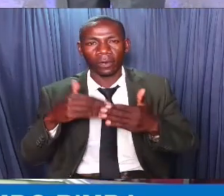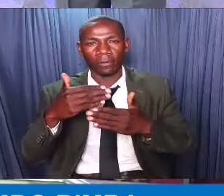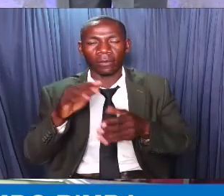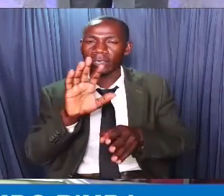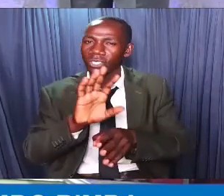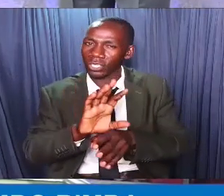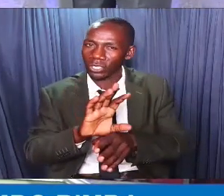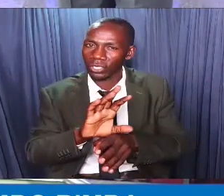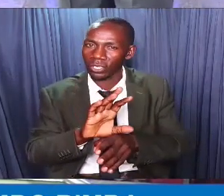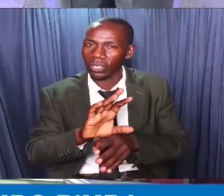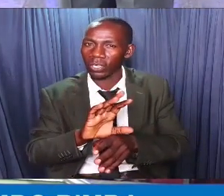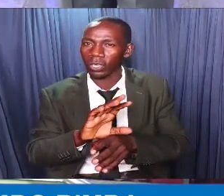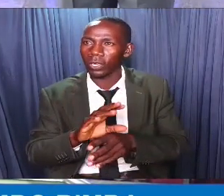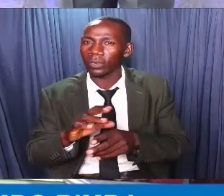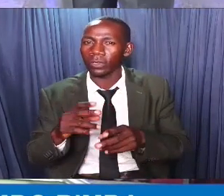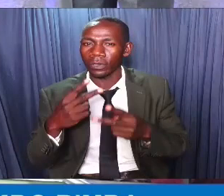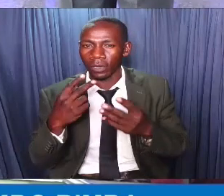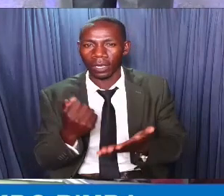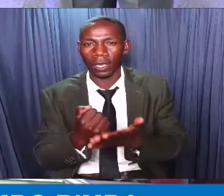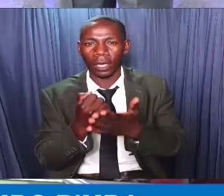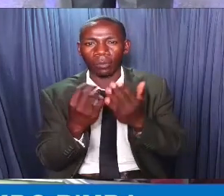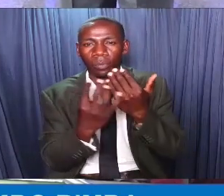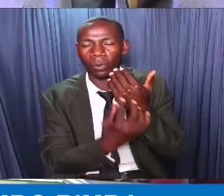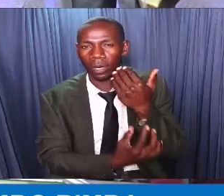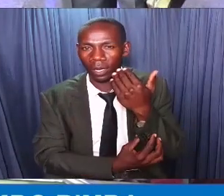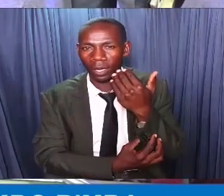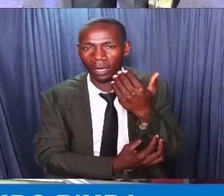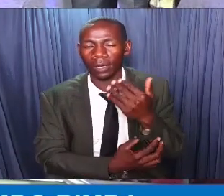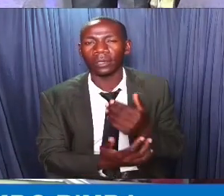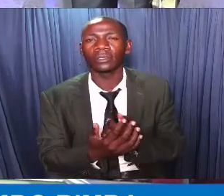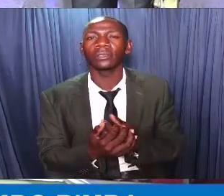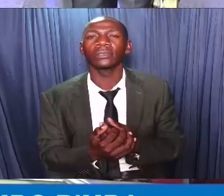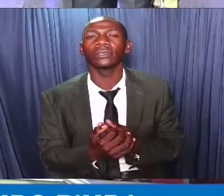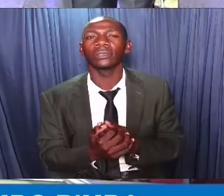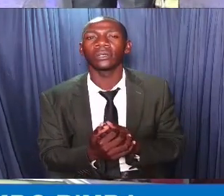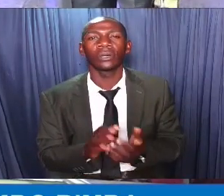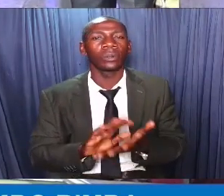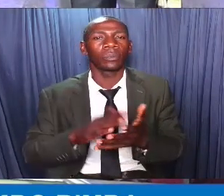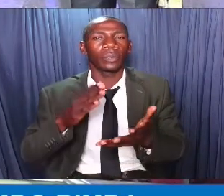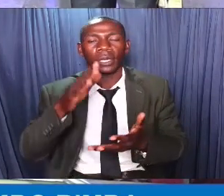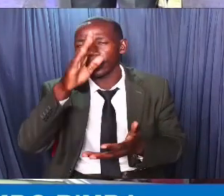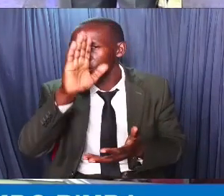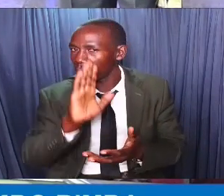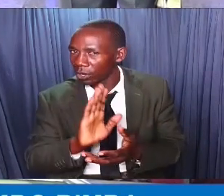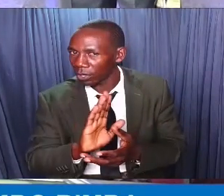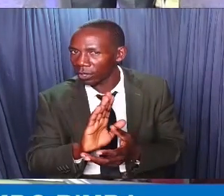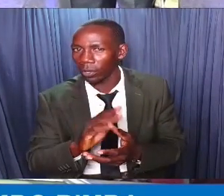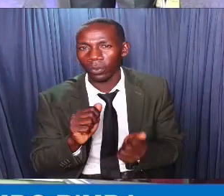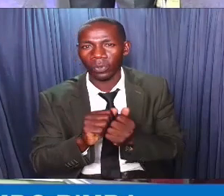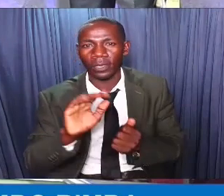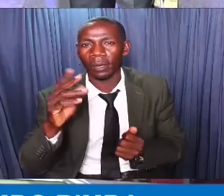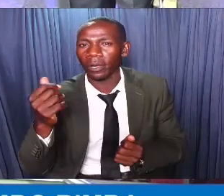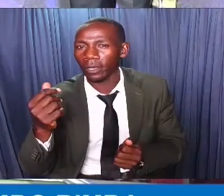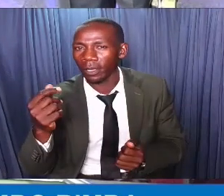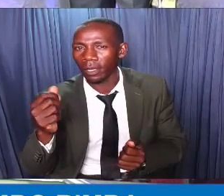makanisa. Constructing churches. Na kutazama wanyonge. And looking upon the weak. Wamsifu Mungu. Let them praise God. Na fedha yao.